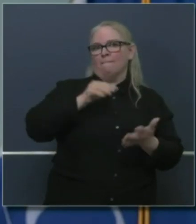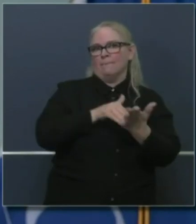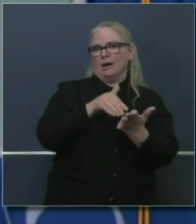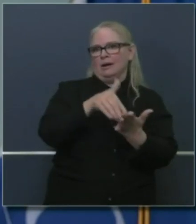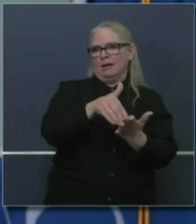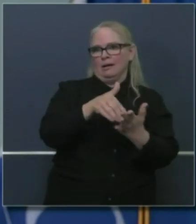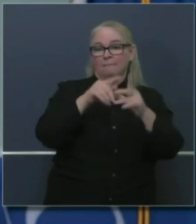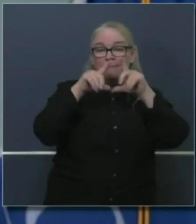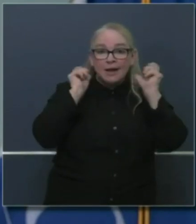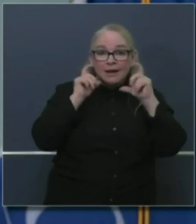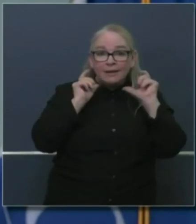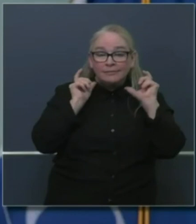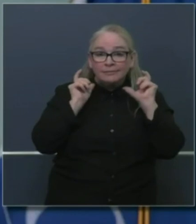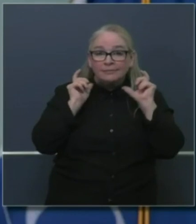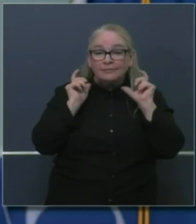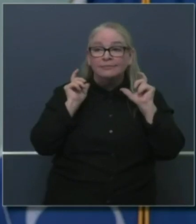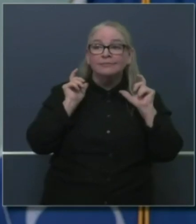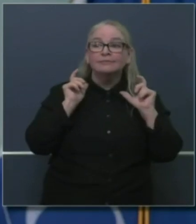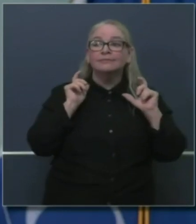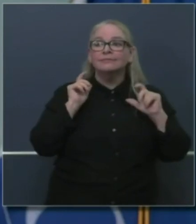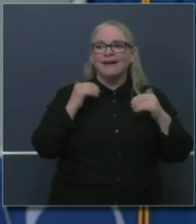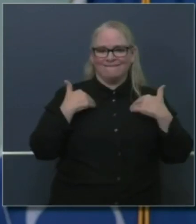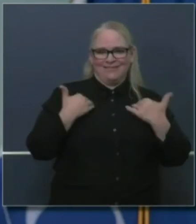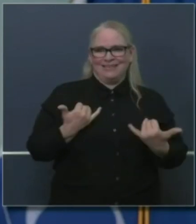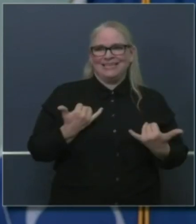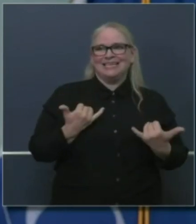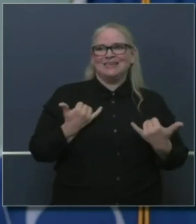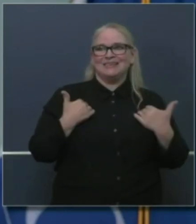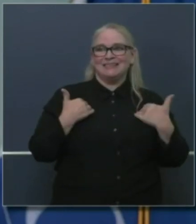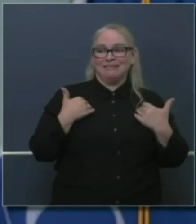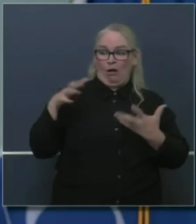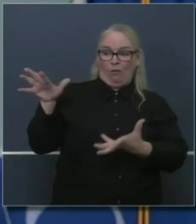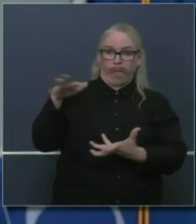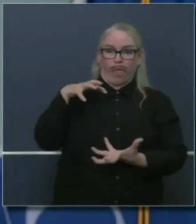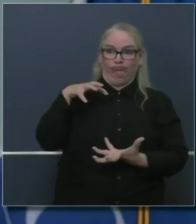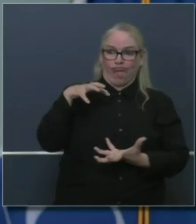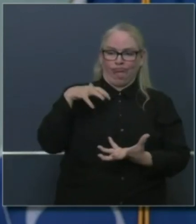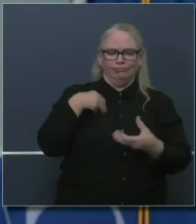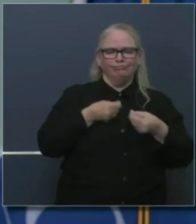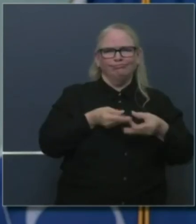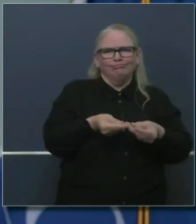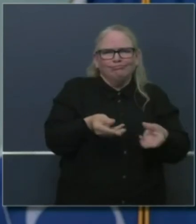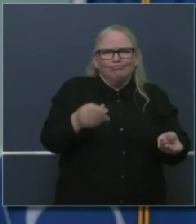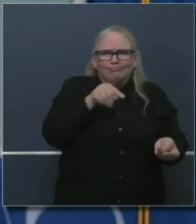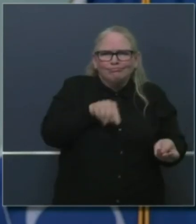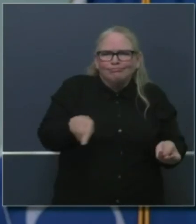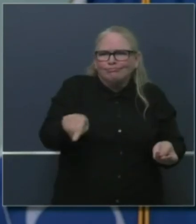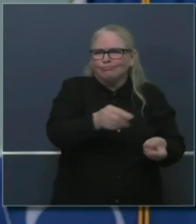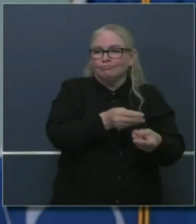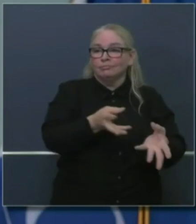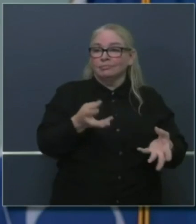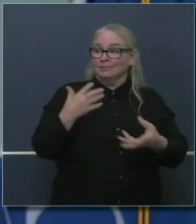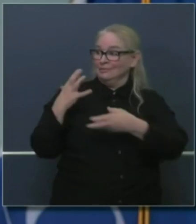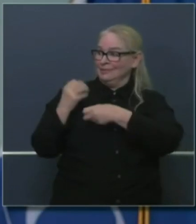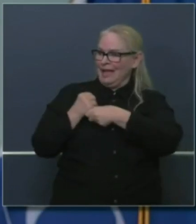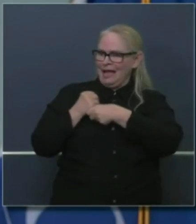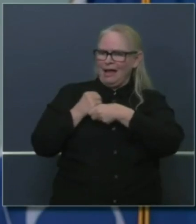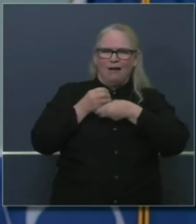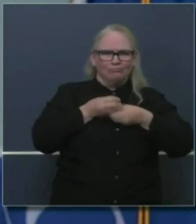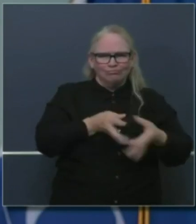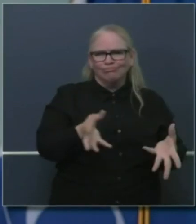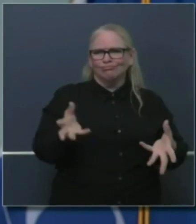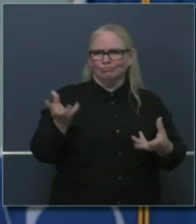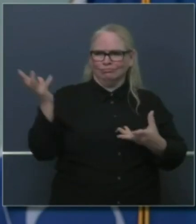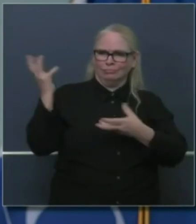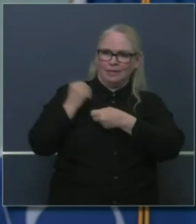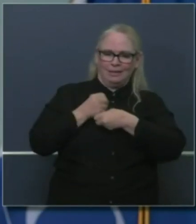our inventory that we're getting out in real time. It only reinforces the moment we're in, getting this product in, making sure we secure it, making sure